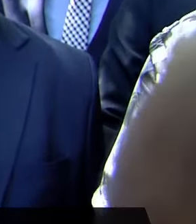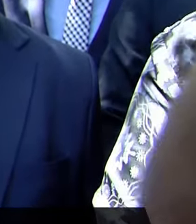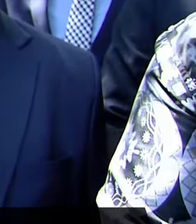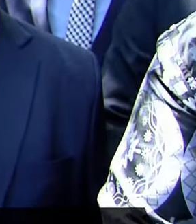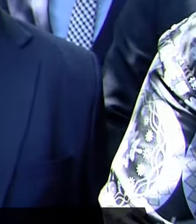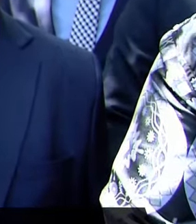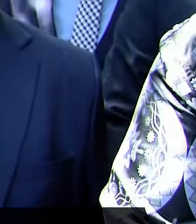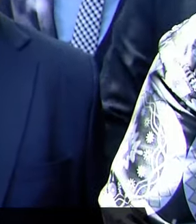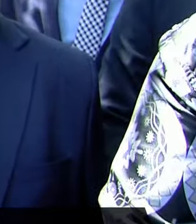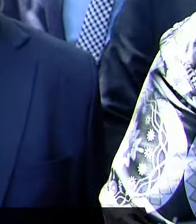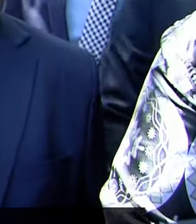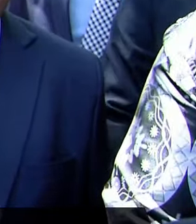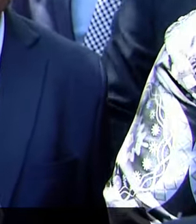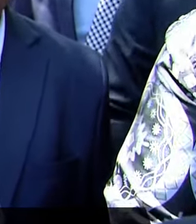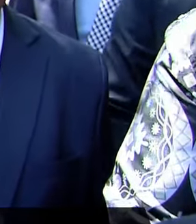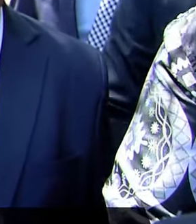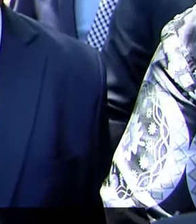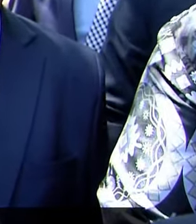your prognosis?